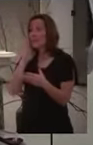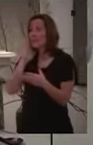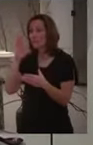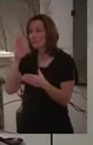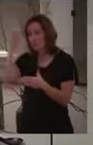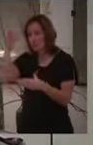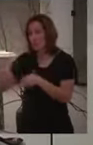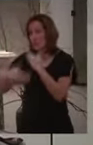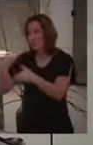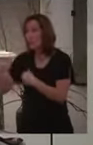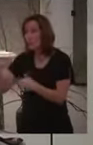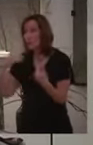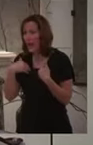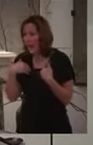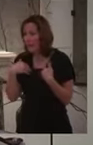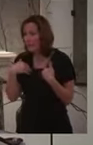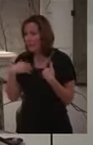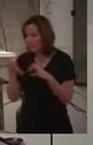you're going to have."